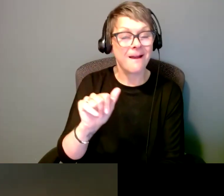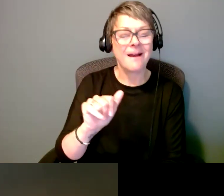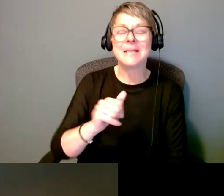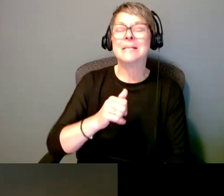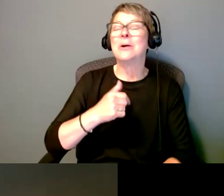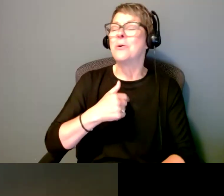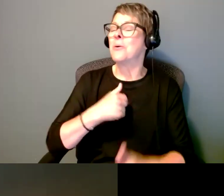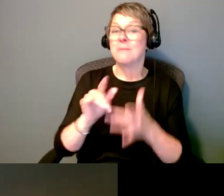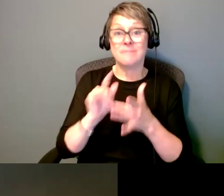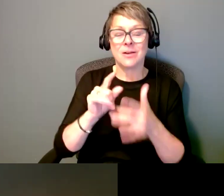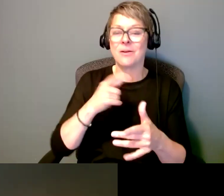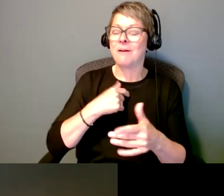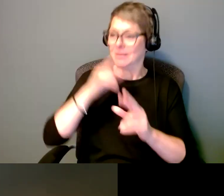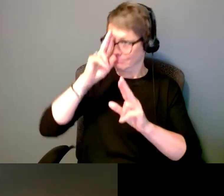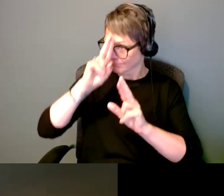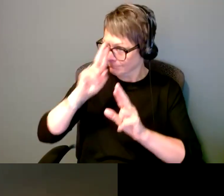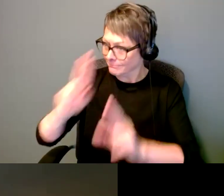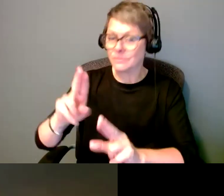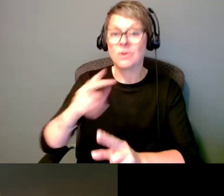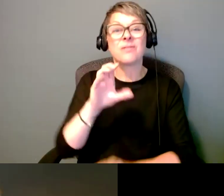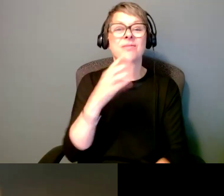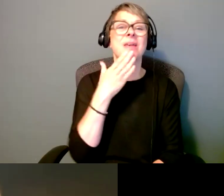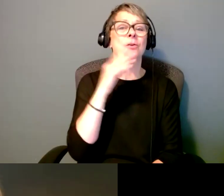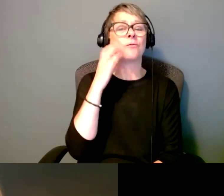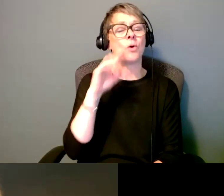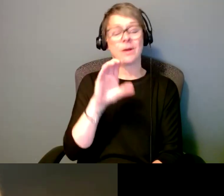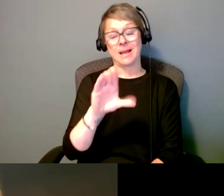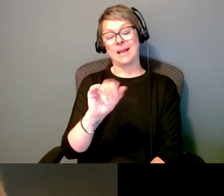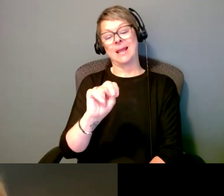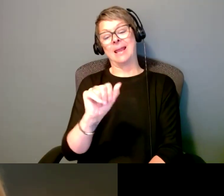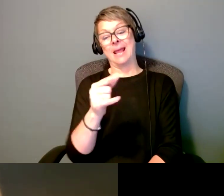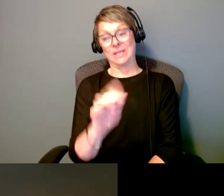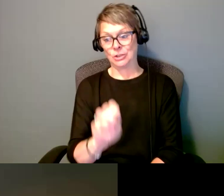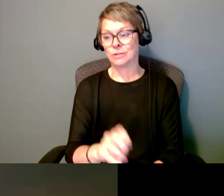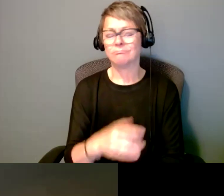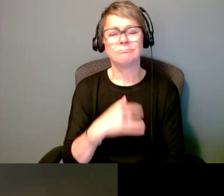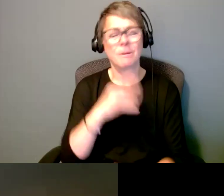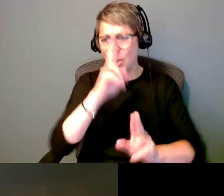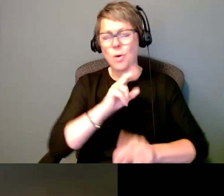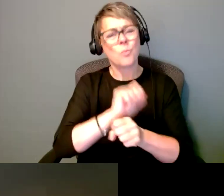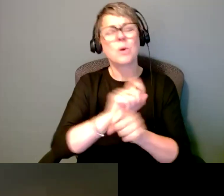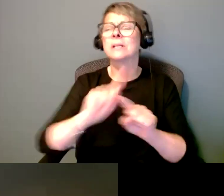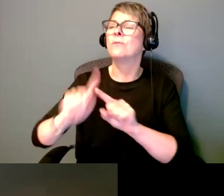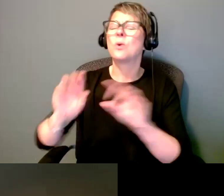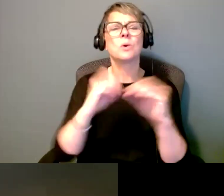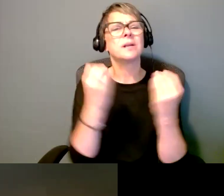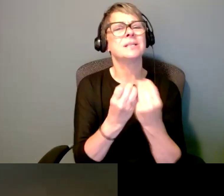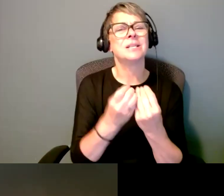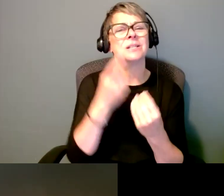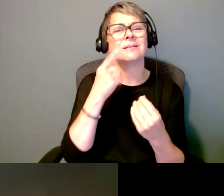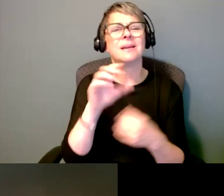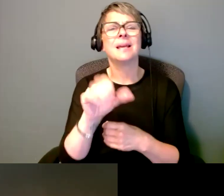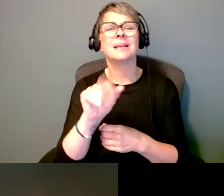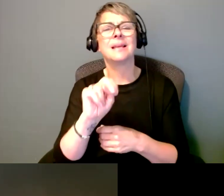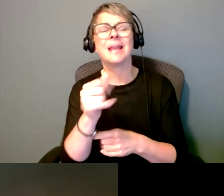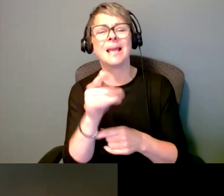and to CanAge for this tremendous honor. I'm really proud to work alongside organizations like CanAid, Help Age